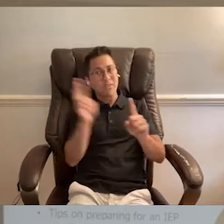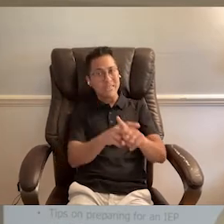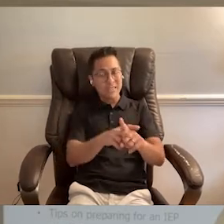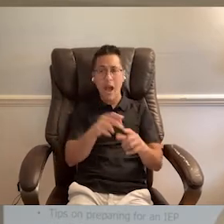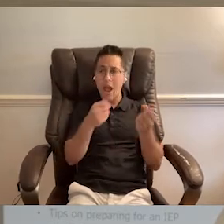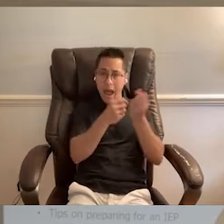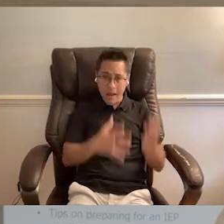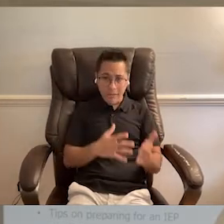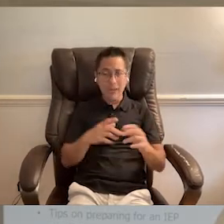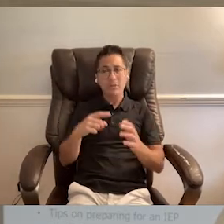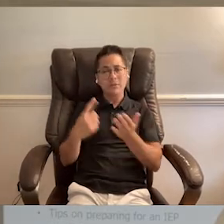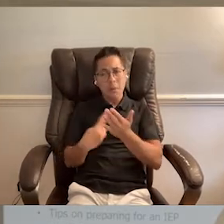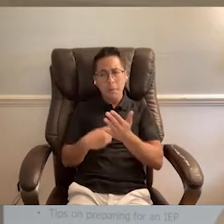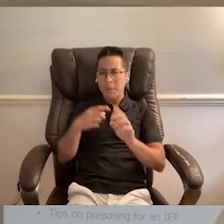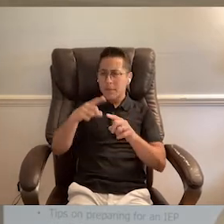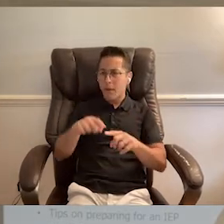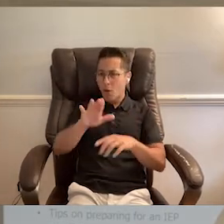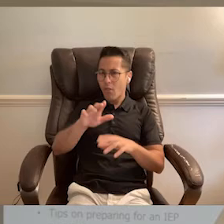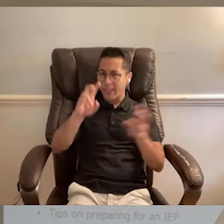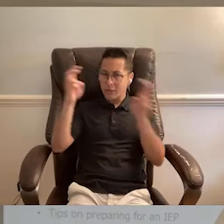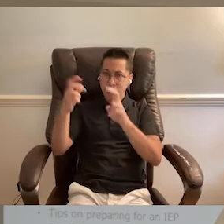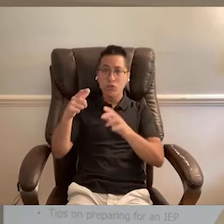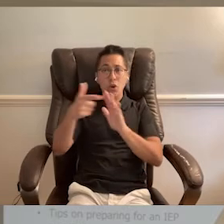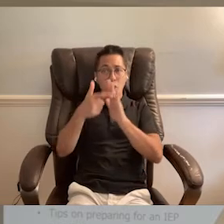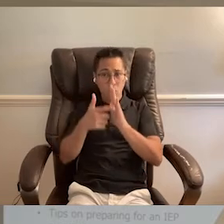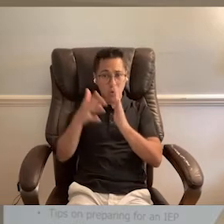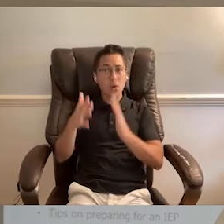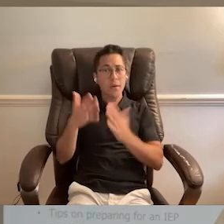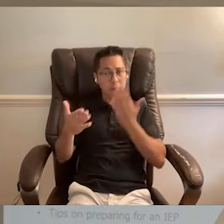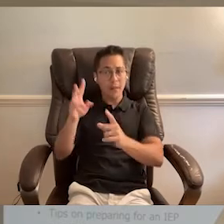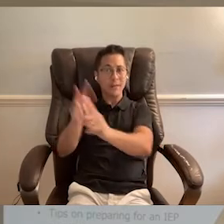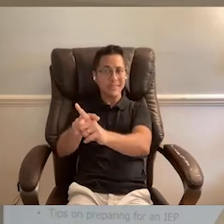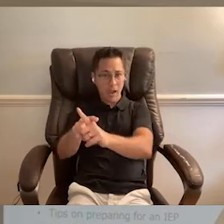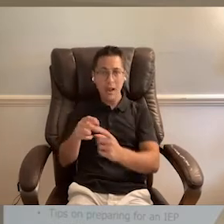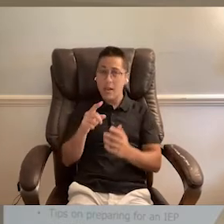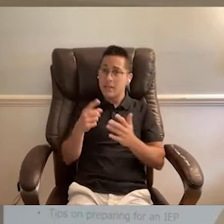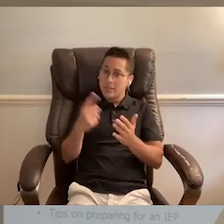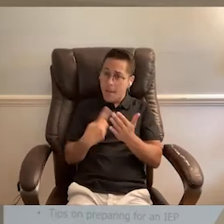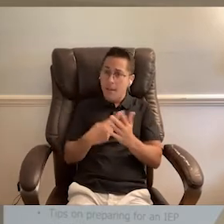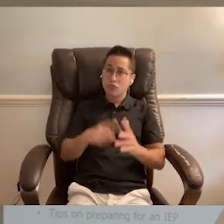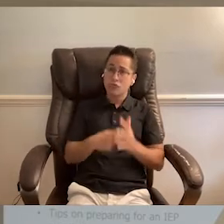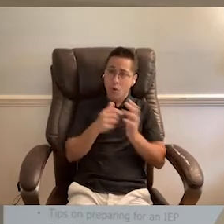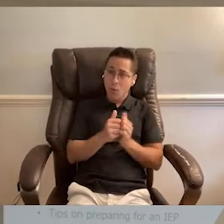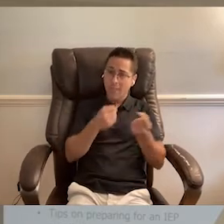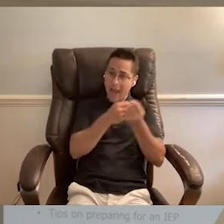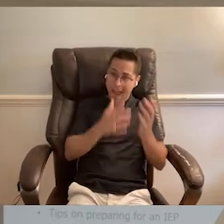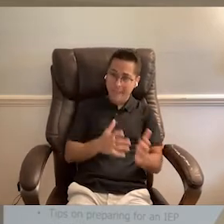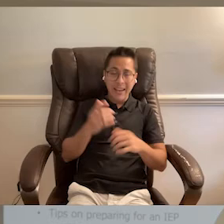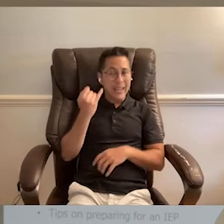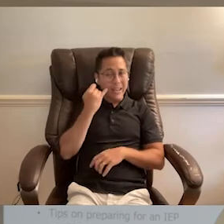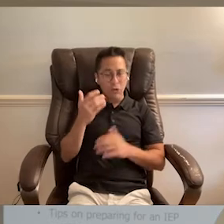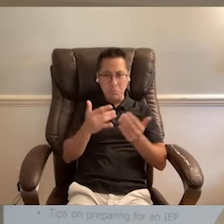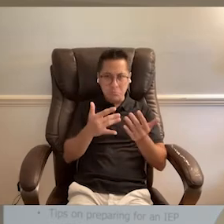depending on the issue, an attorney might be assigned. And sometimes you start with an advocate, and if we work all our advocacy tips